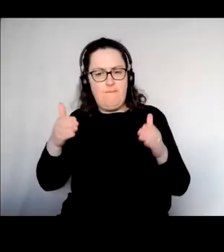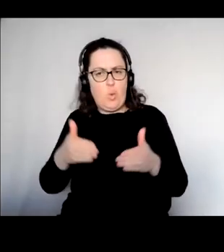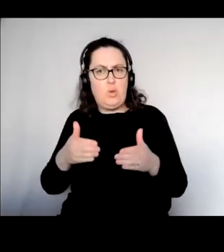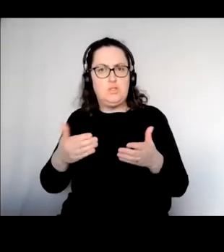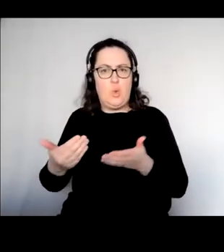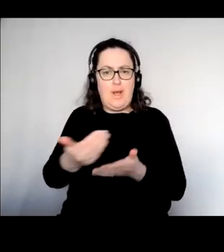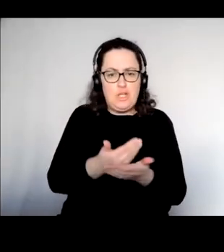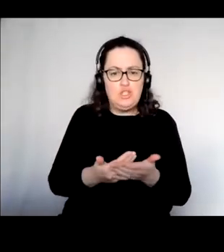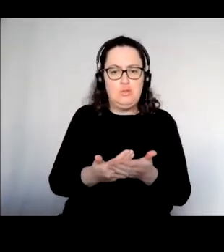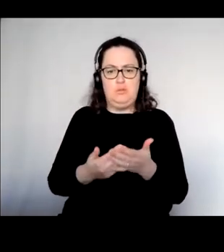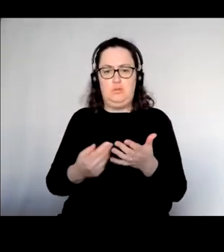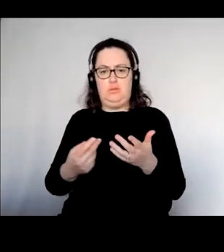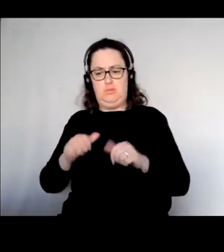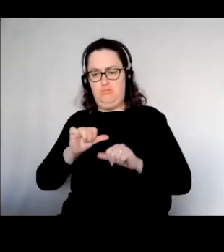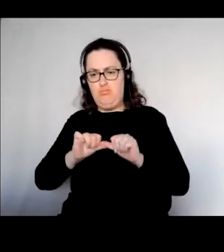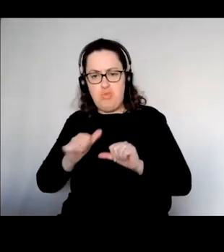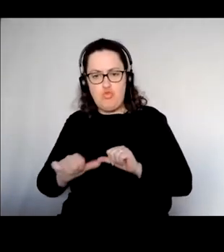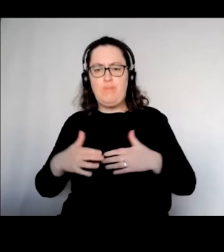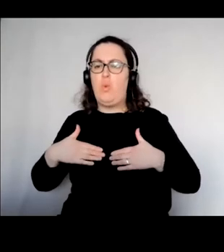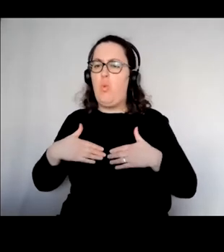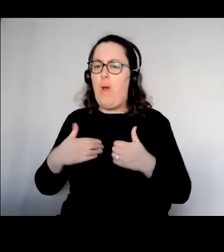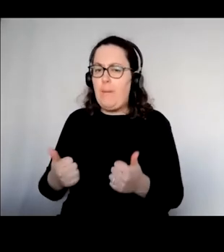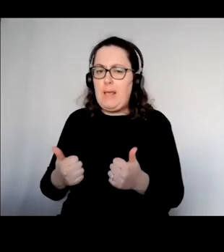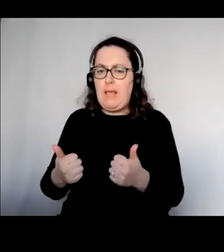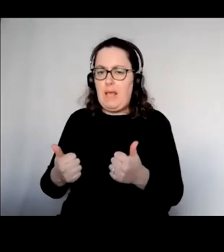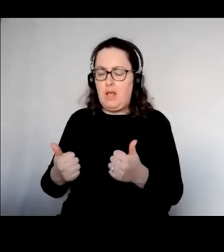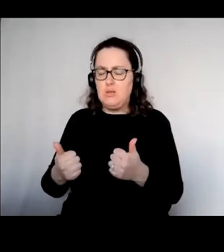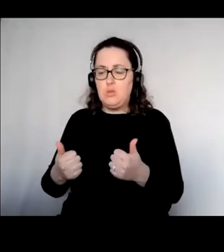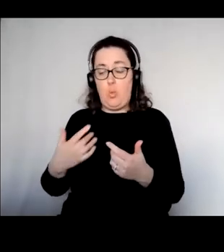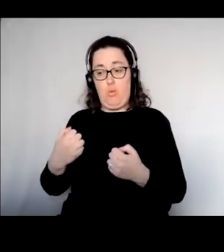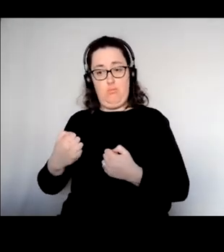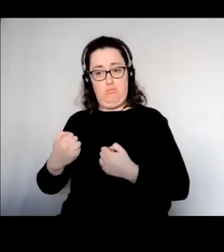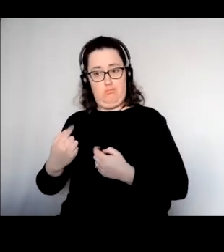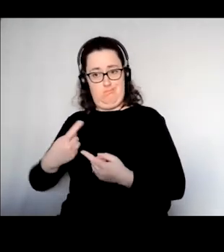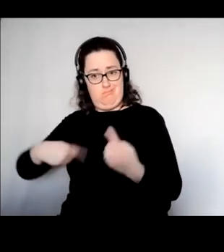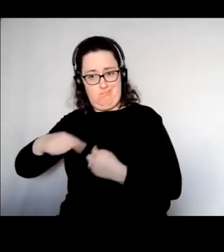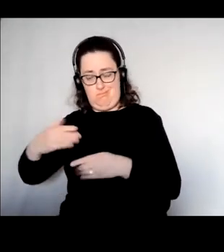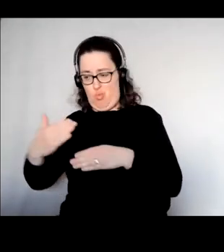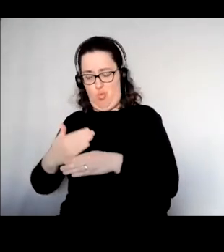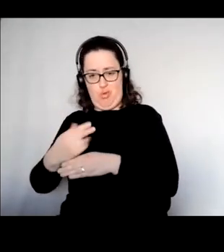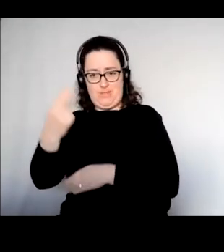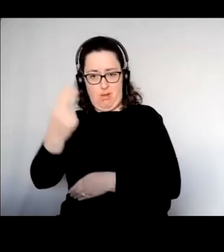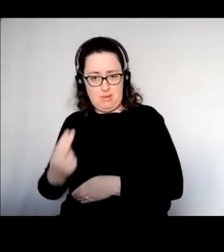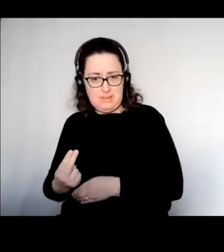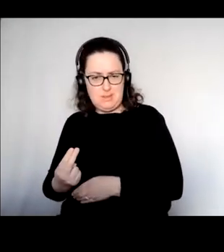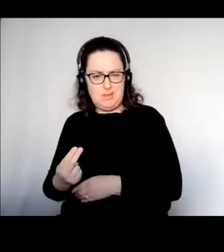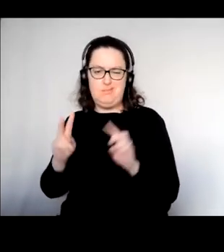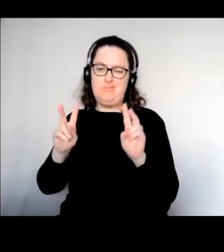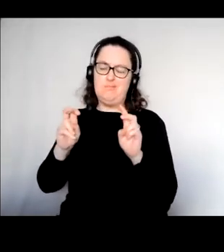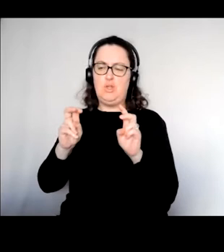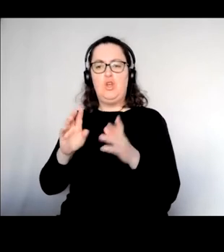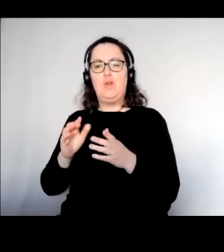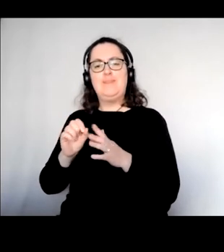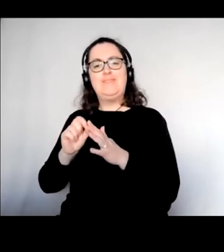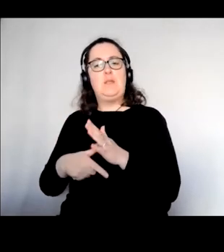and wellbeing programmes over the years. And alongside our work as artists and the genre of disability arts, which has been